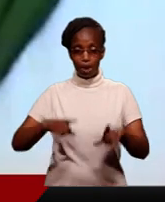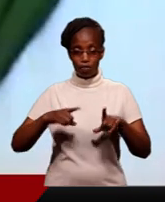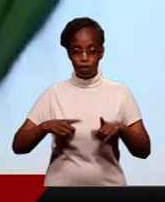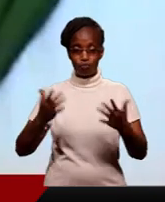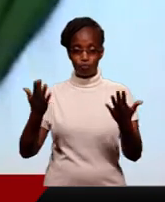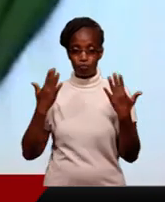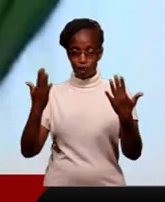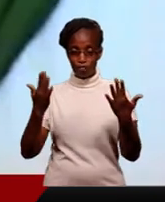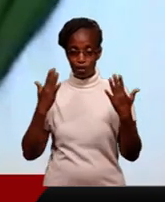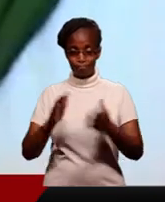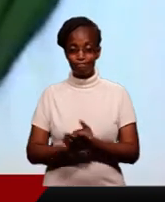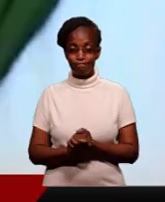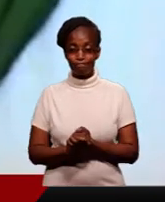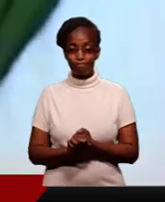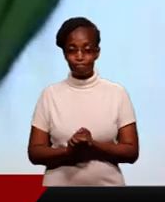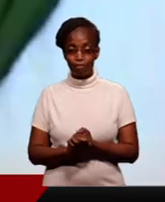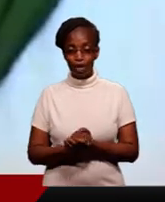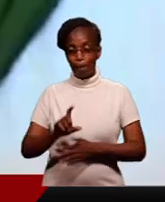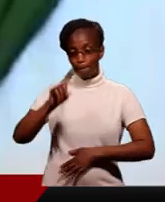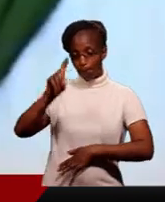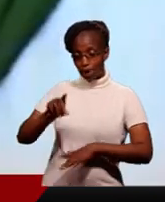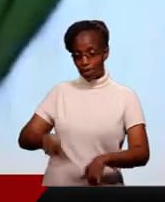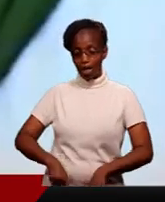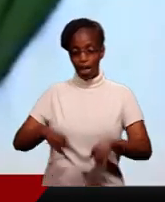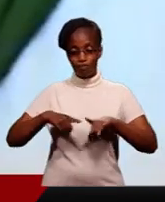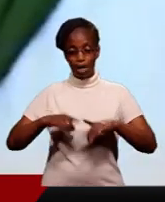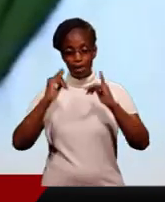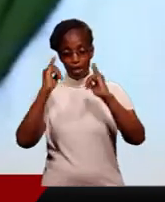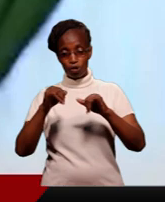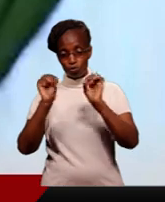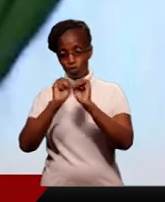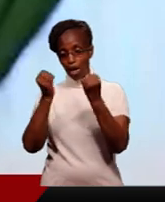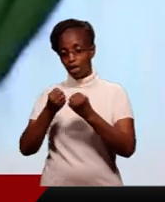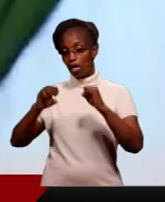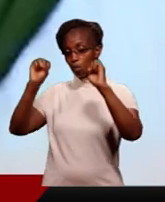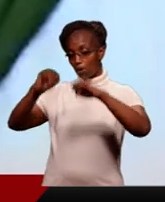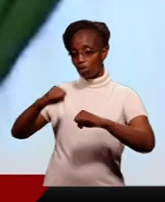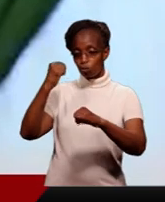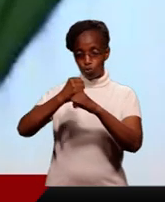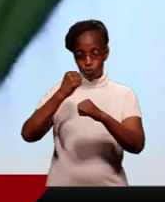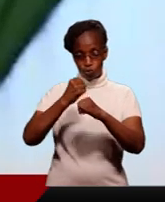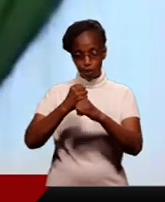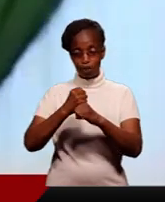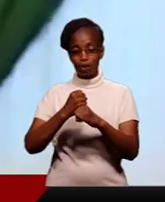them live in a much more modern society. And we can do it, and we will be able to do it.